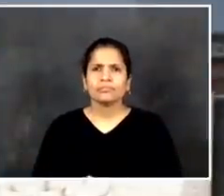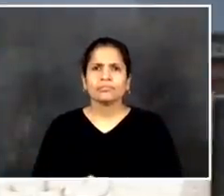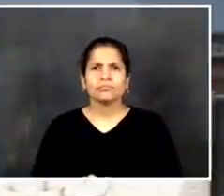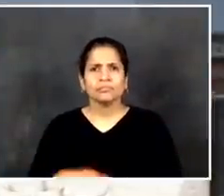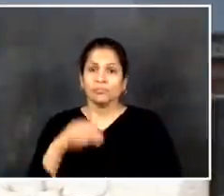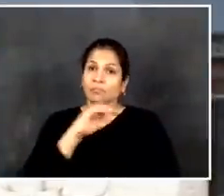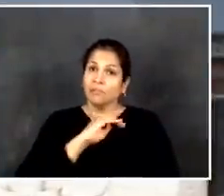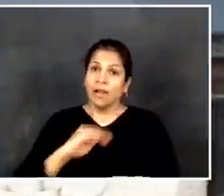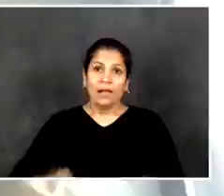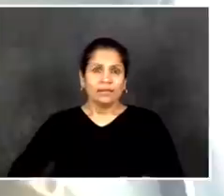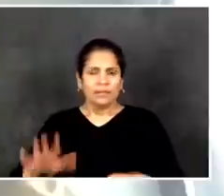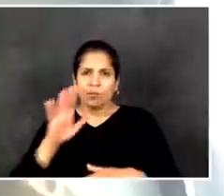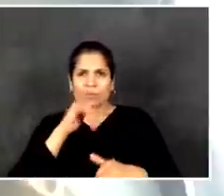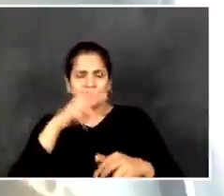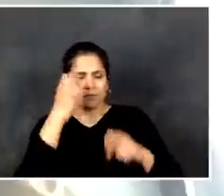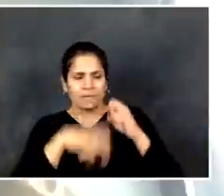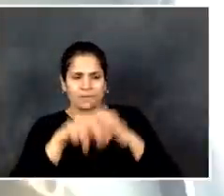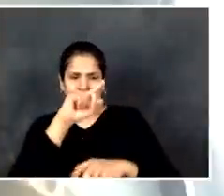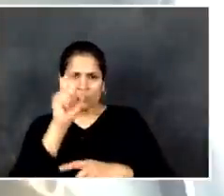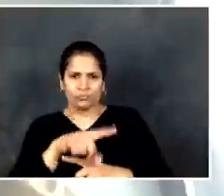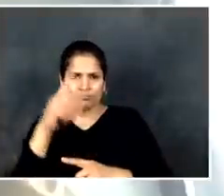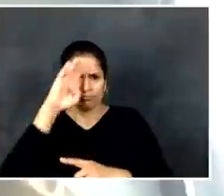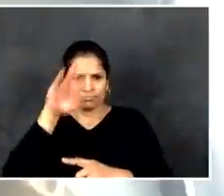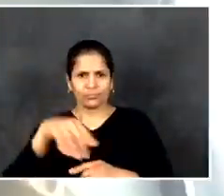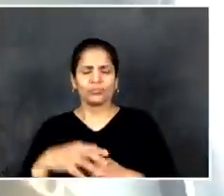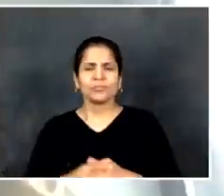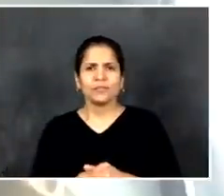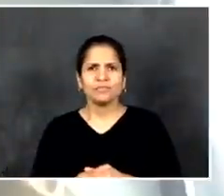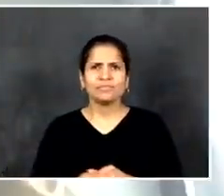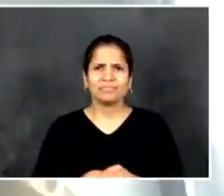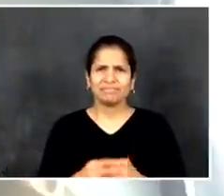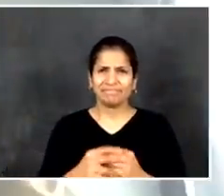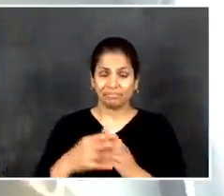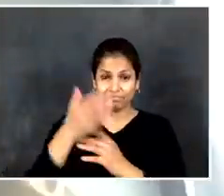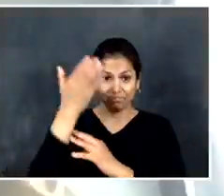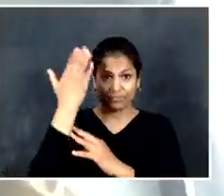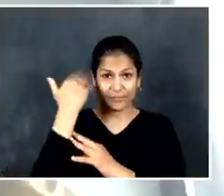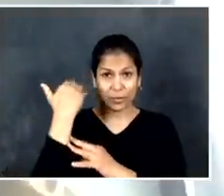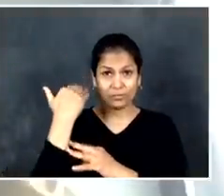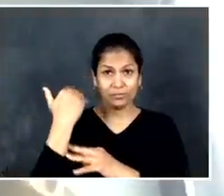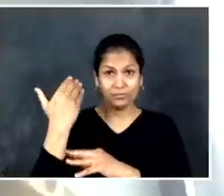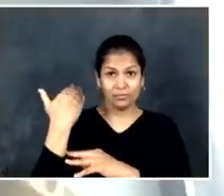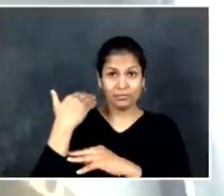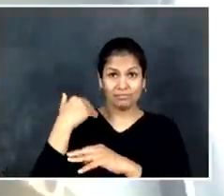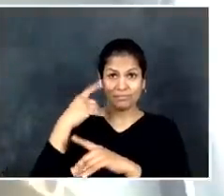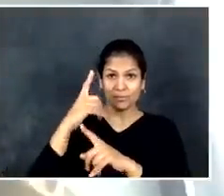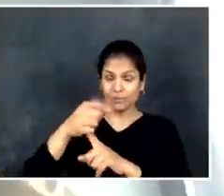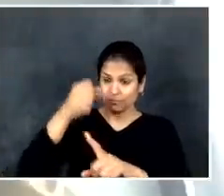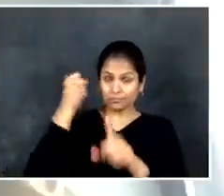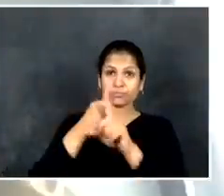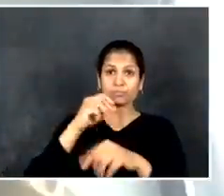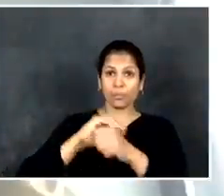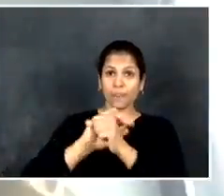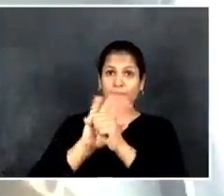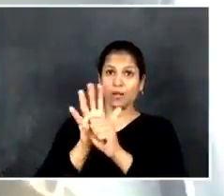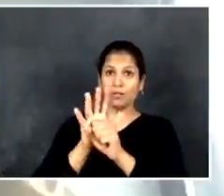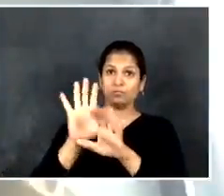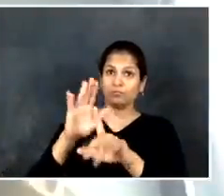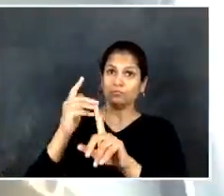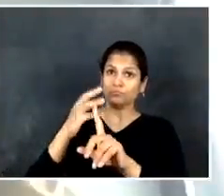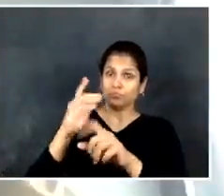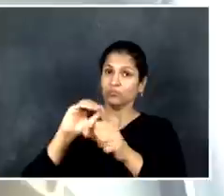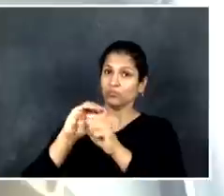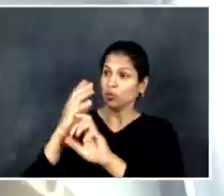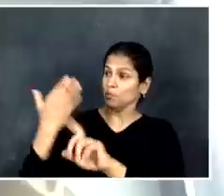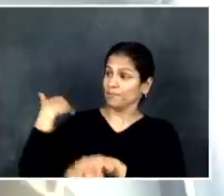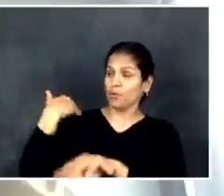never go to the hospital without having a family member with you. I just think that things are complicated at hospitals and you should always have